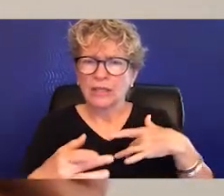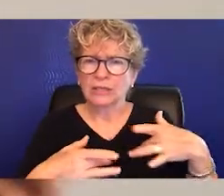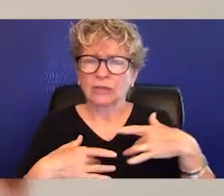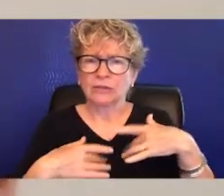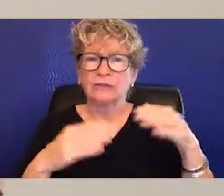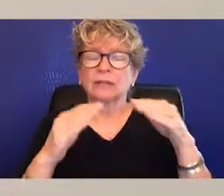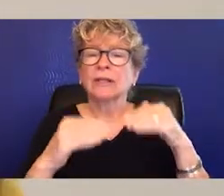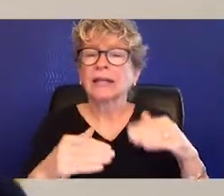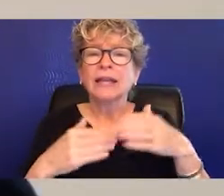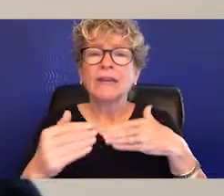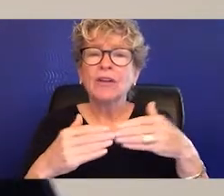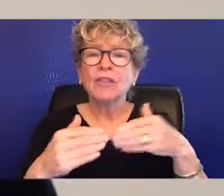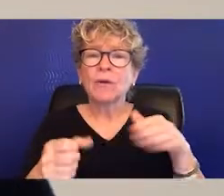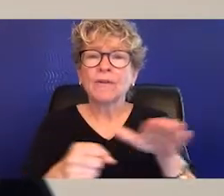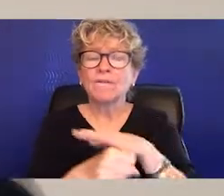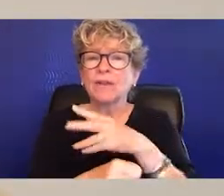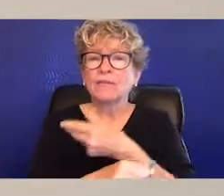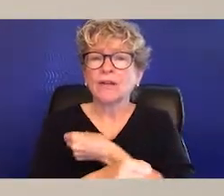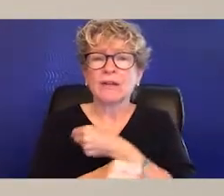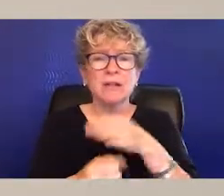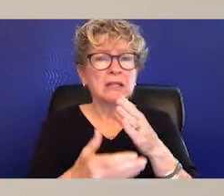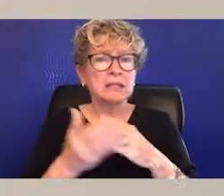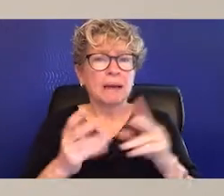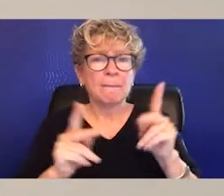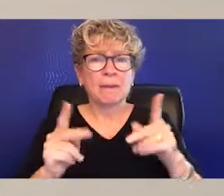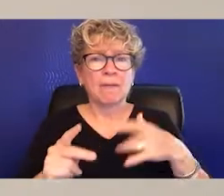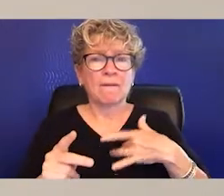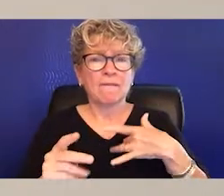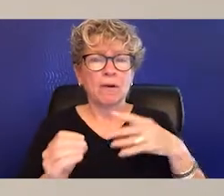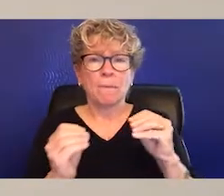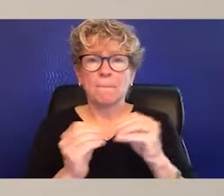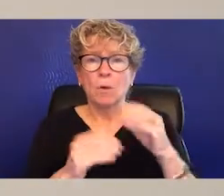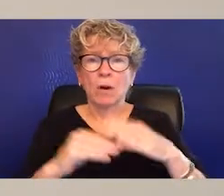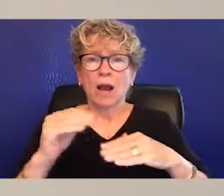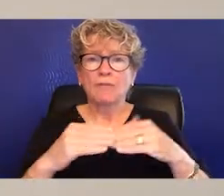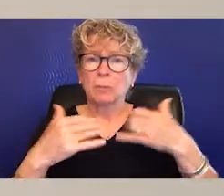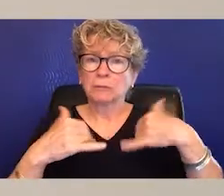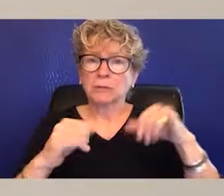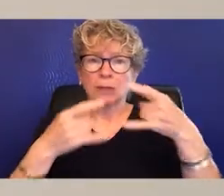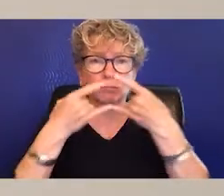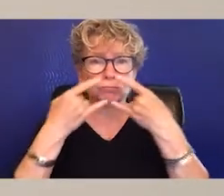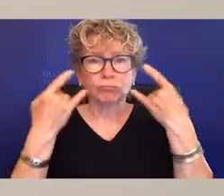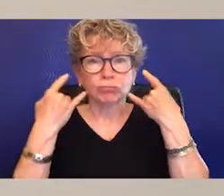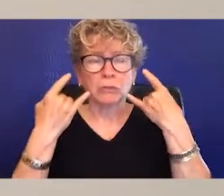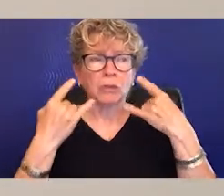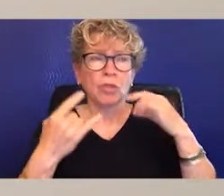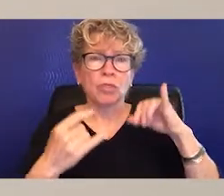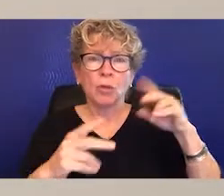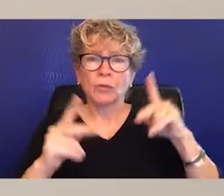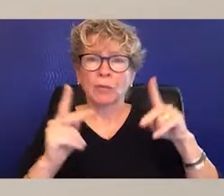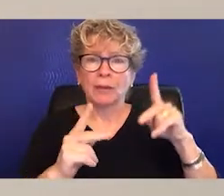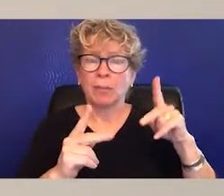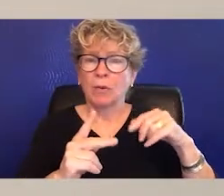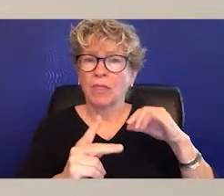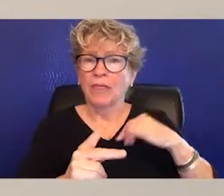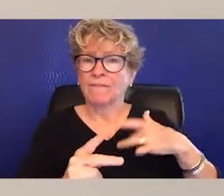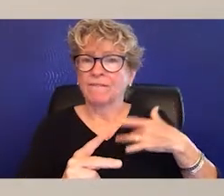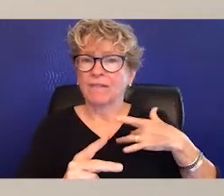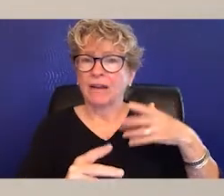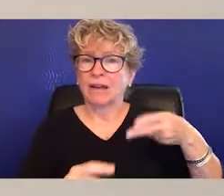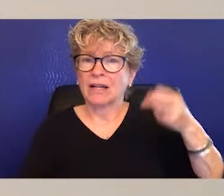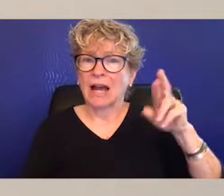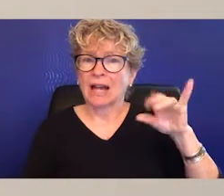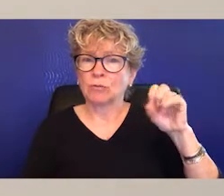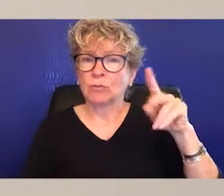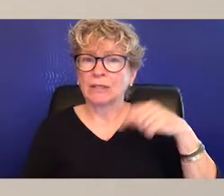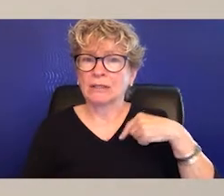you are fully vaccinated, there are a number of people who may still feel more comfortable wearing a mask, especially those that feel they may be